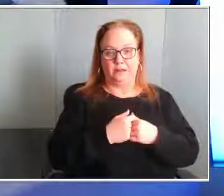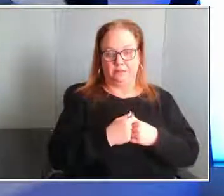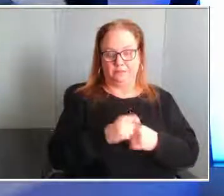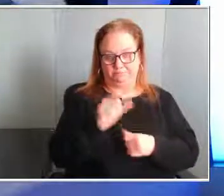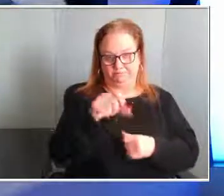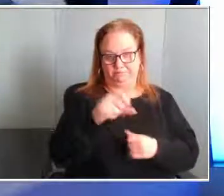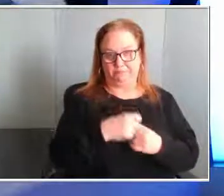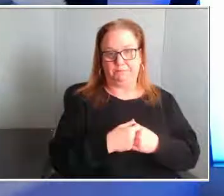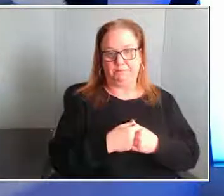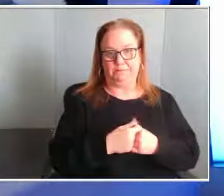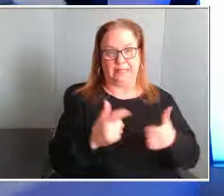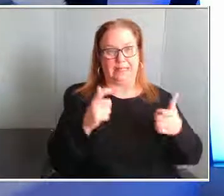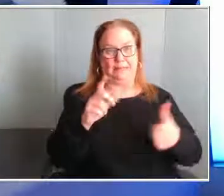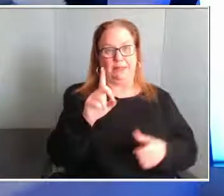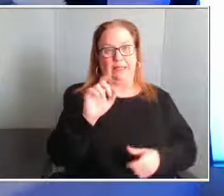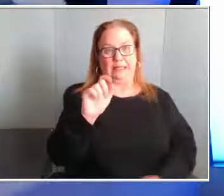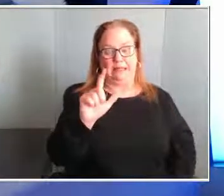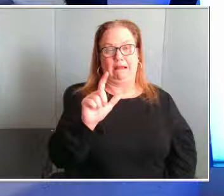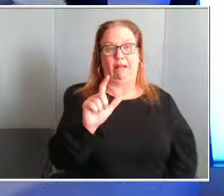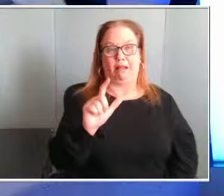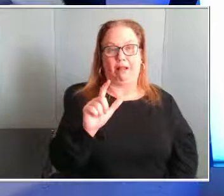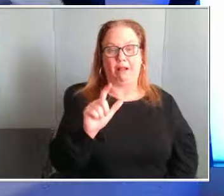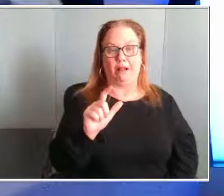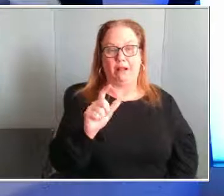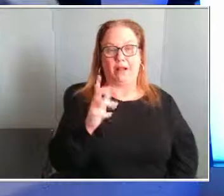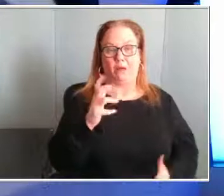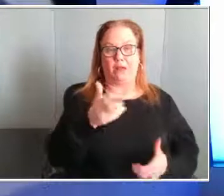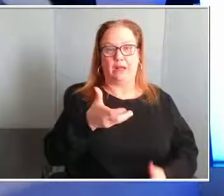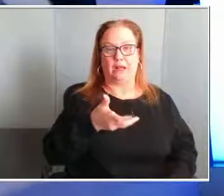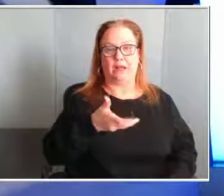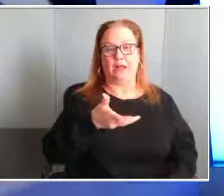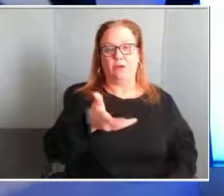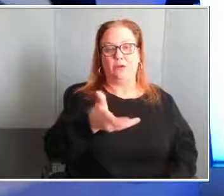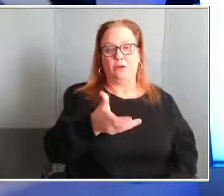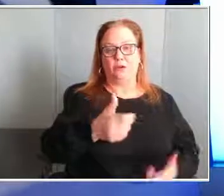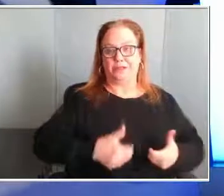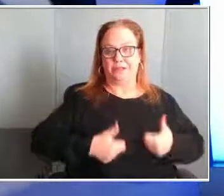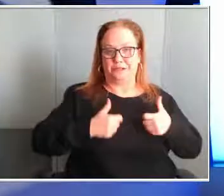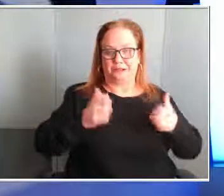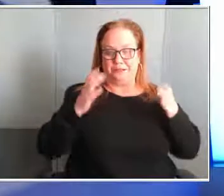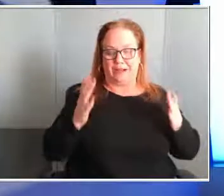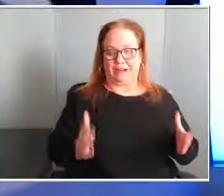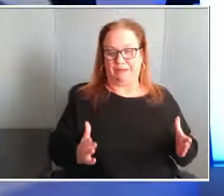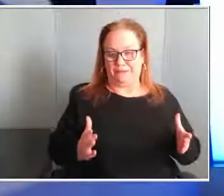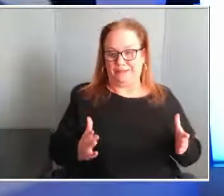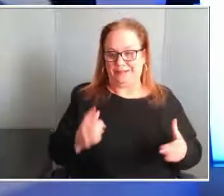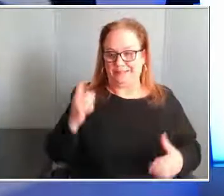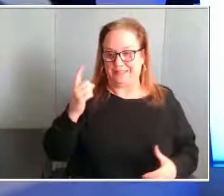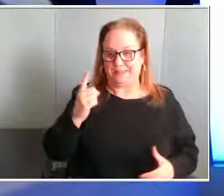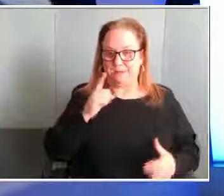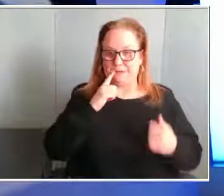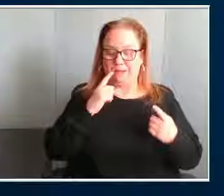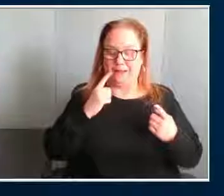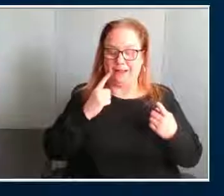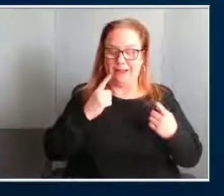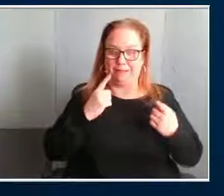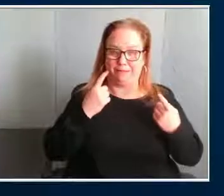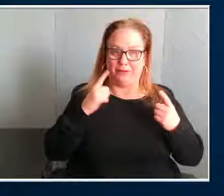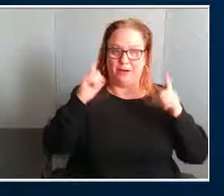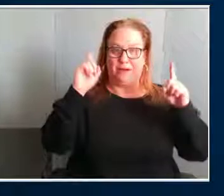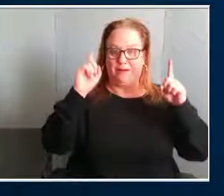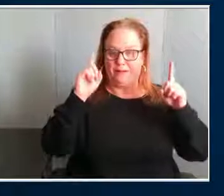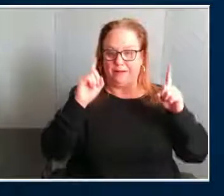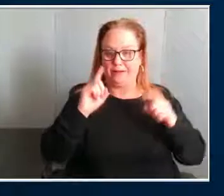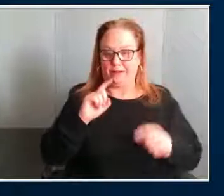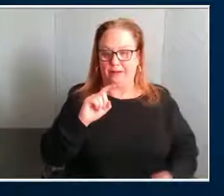This is a big deal, folks, and I would like to introduce a survivor of this and someone who's really thrived. Michael